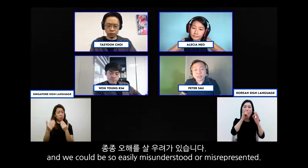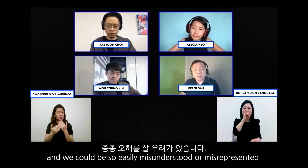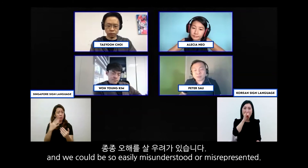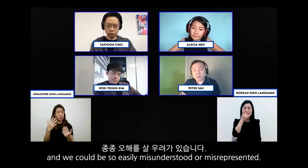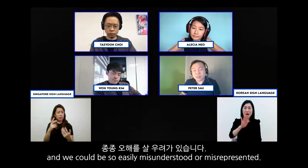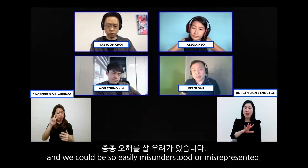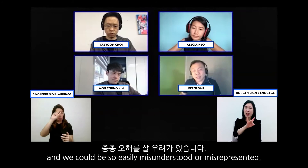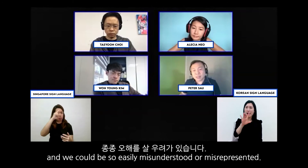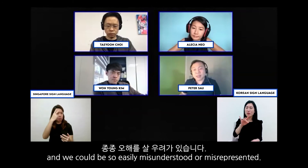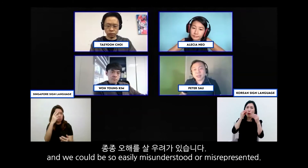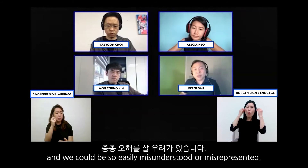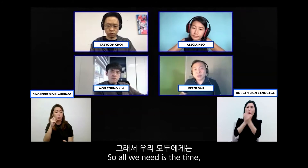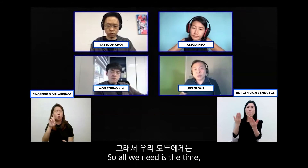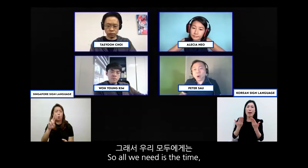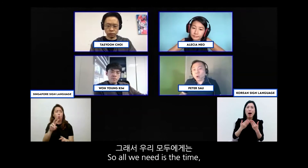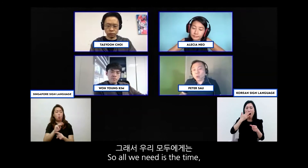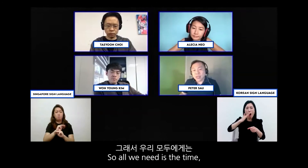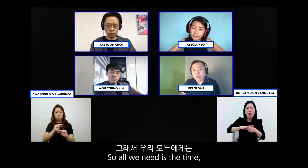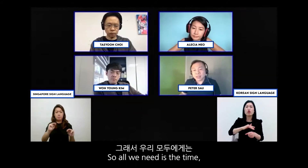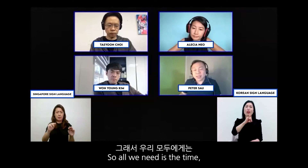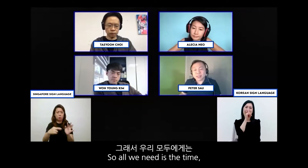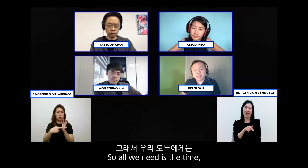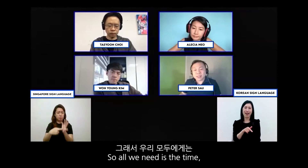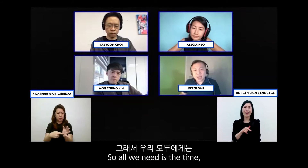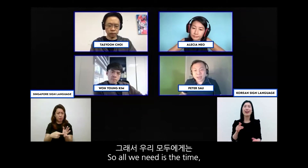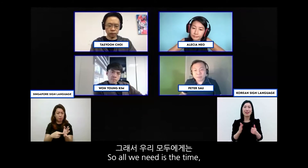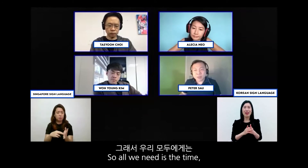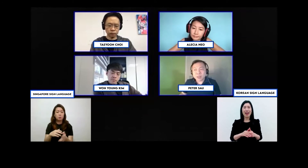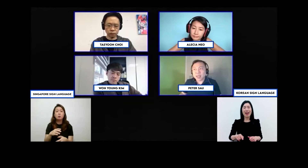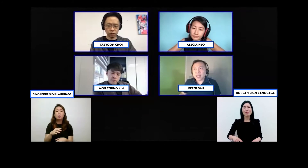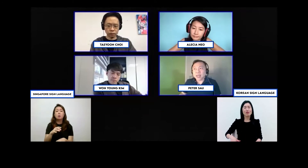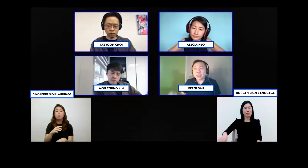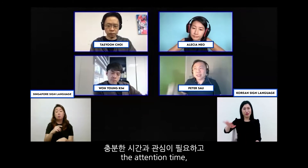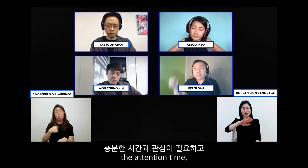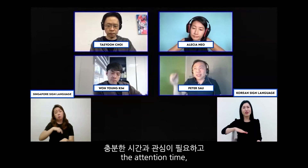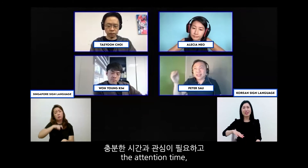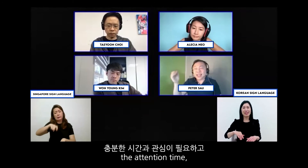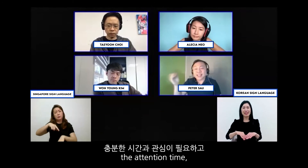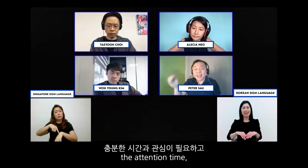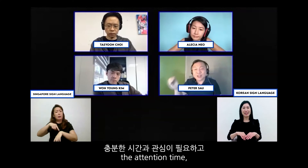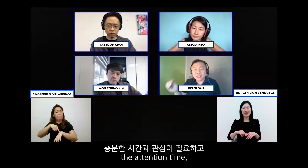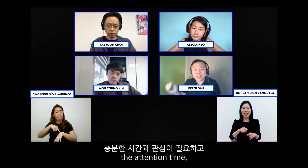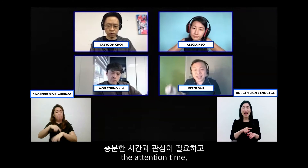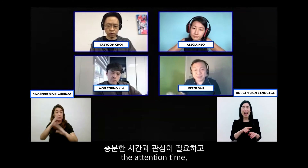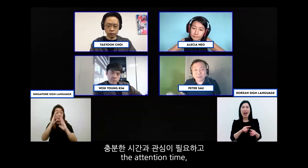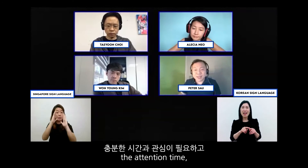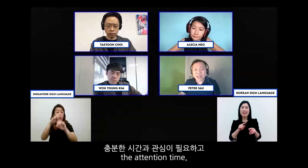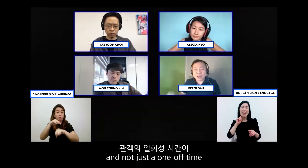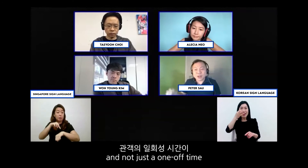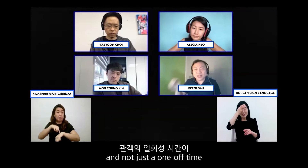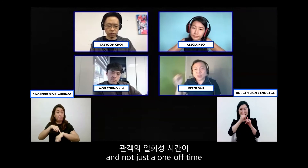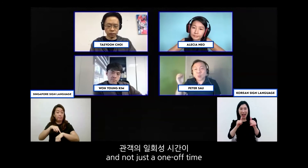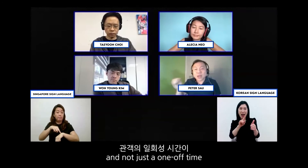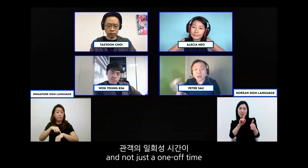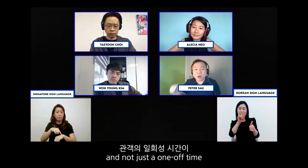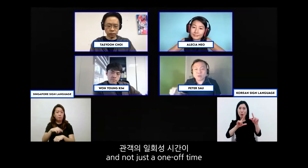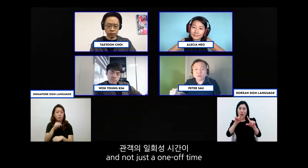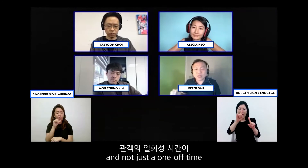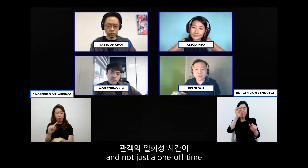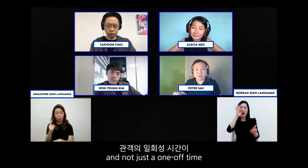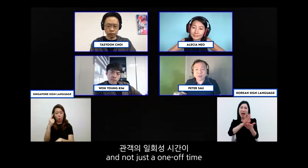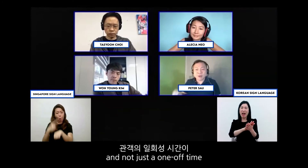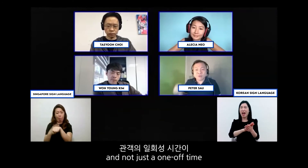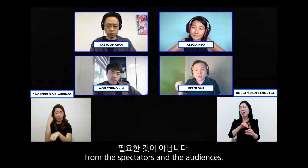or misrepresented. So all we need is the time, the attention time, and not just a